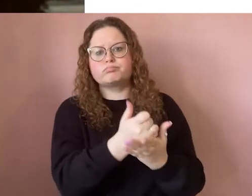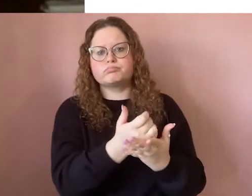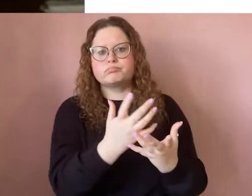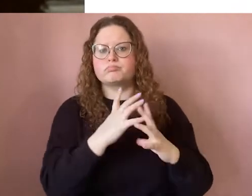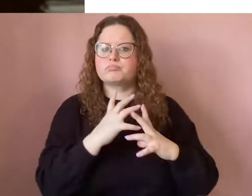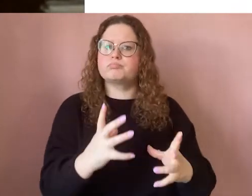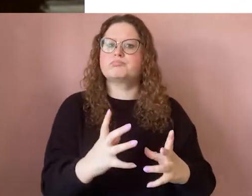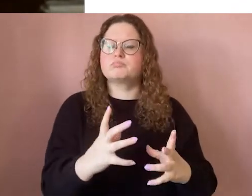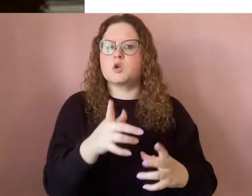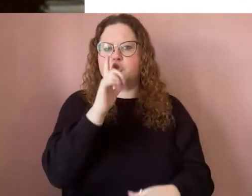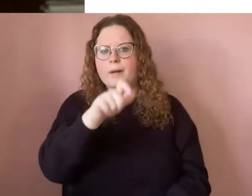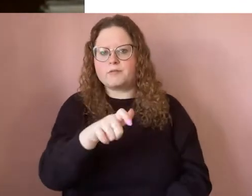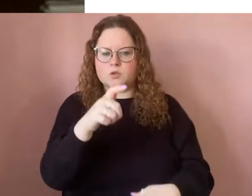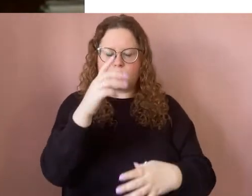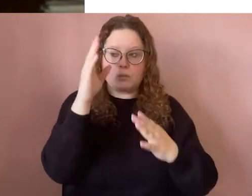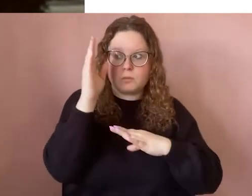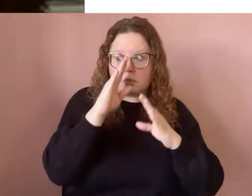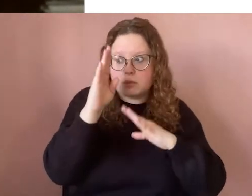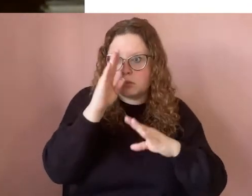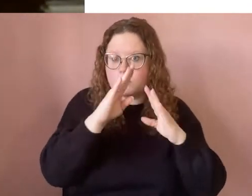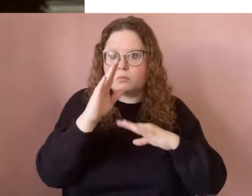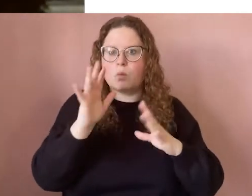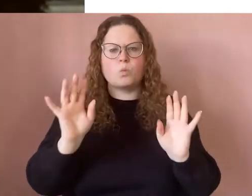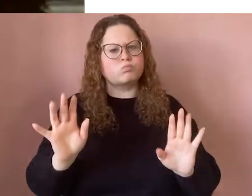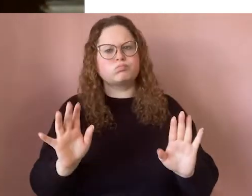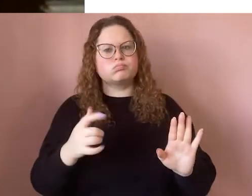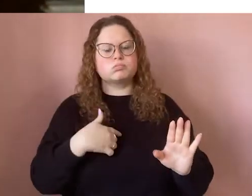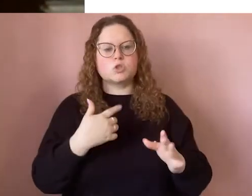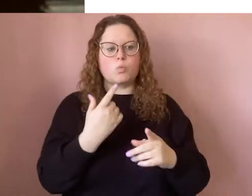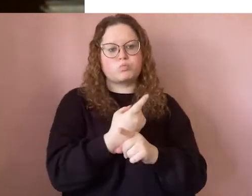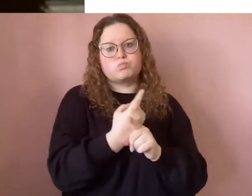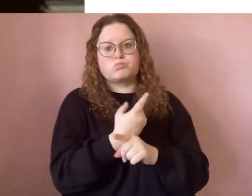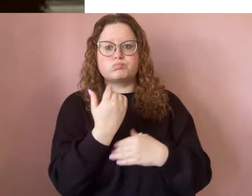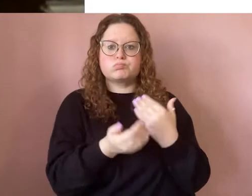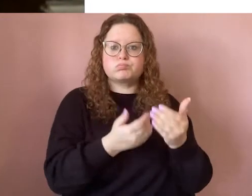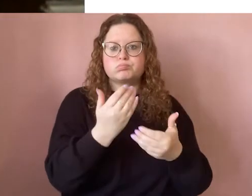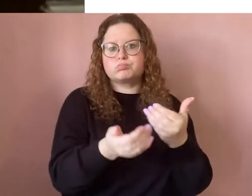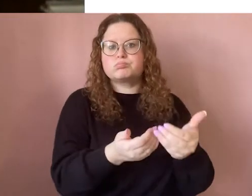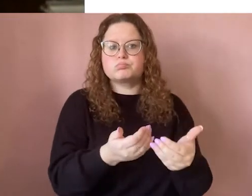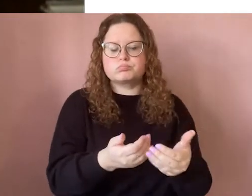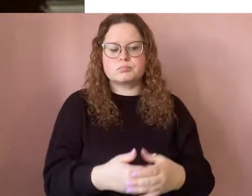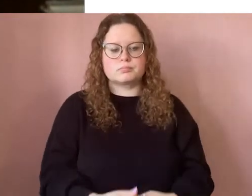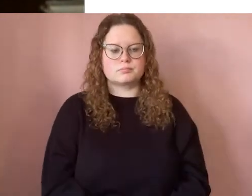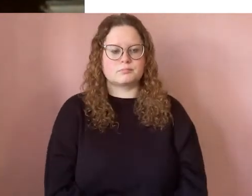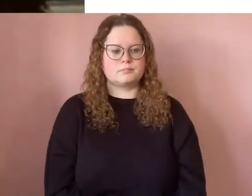and forgotten about, except to do what is required to maintain your health.